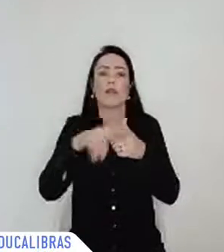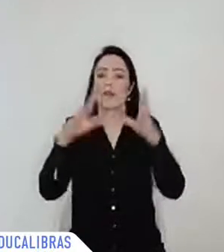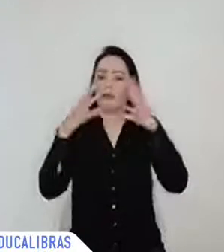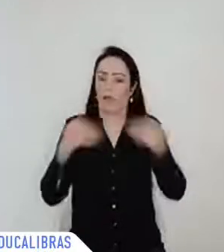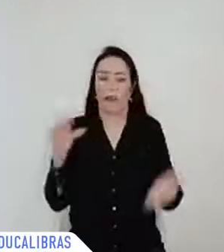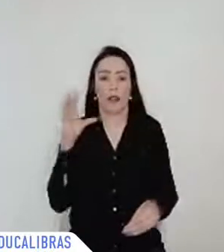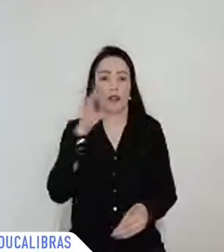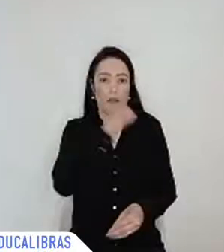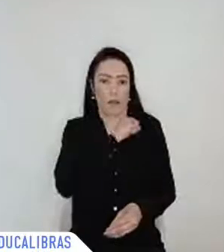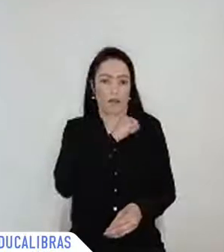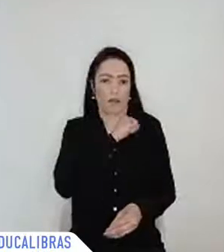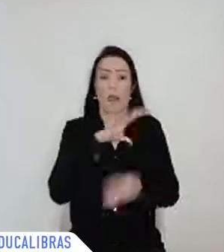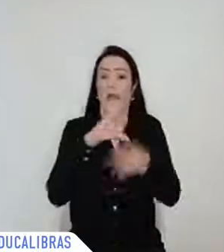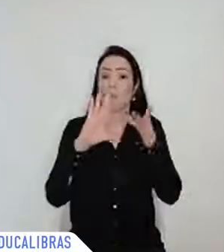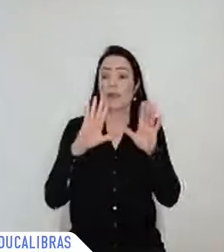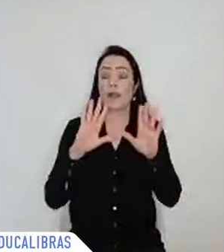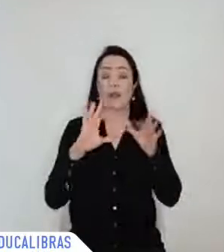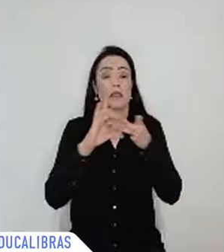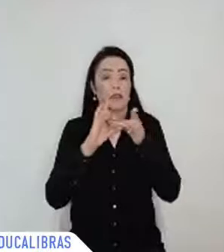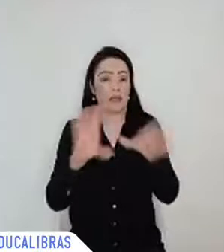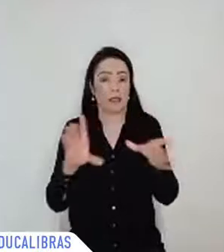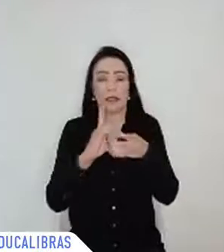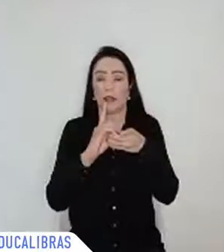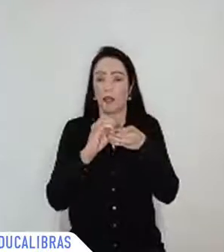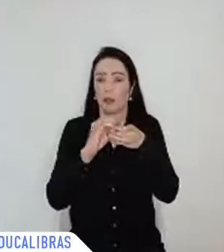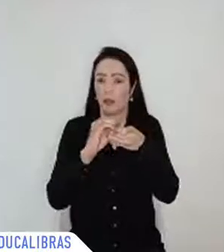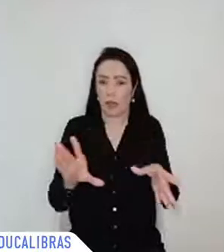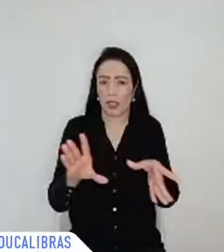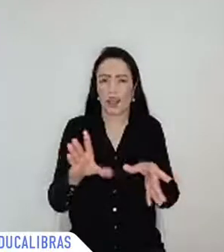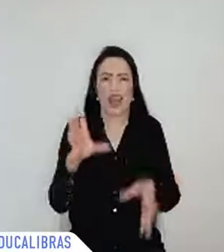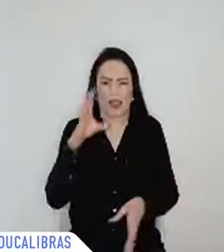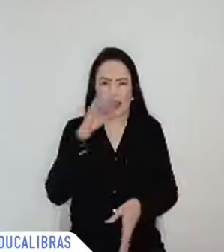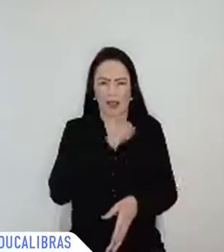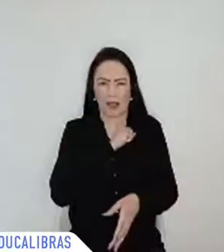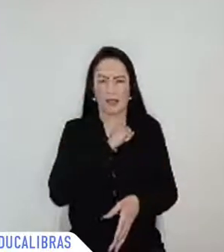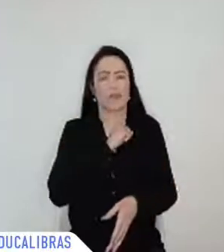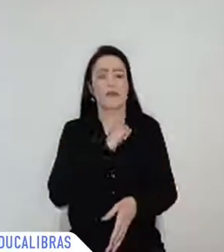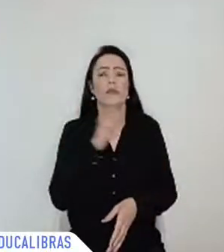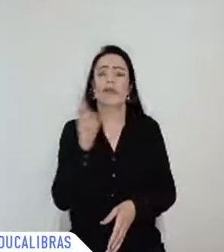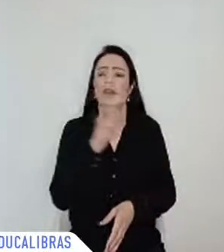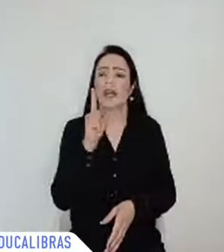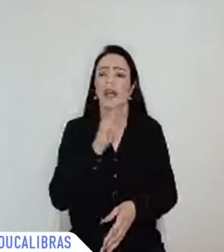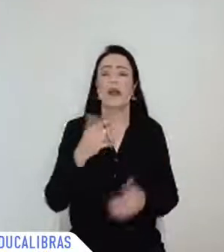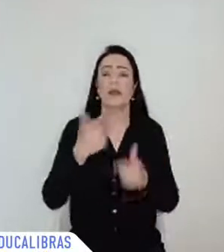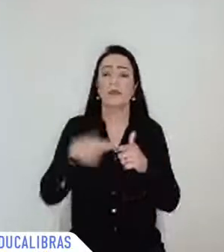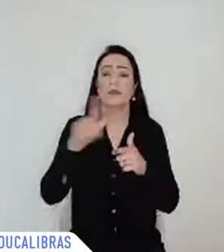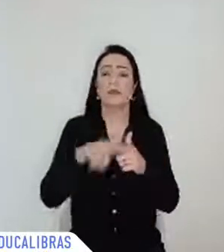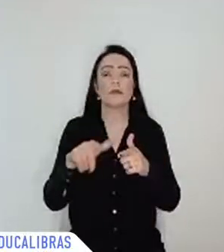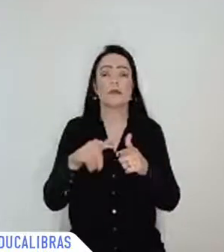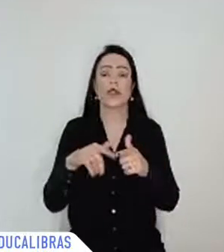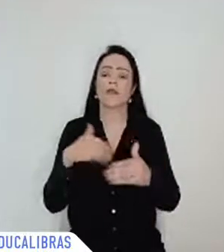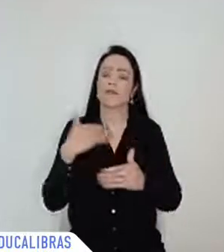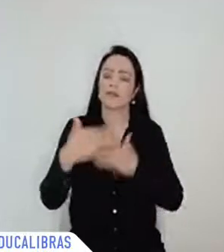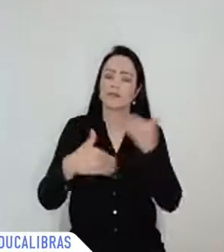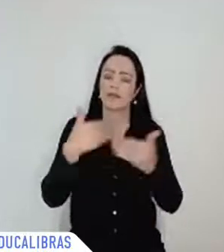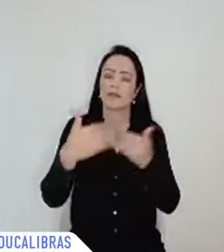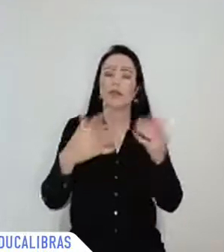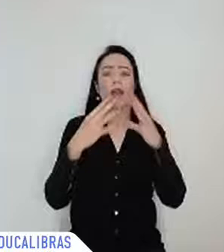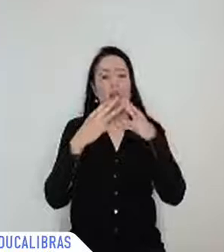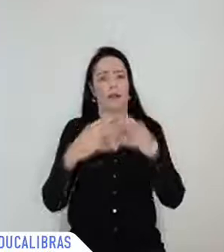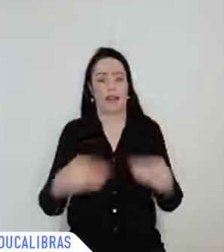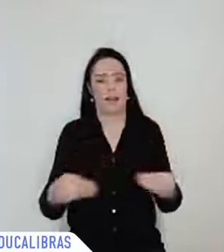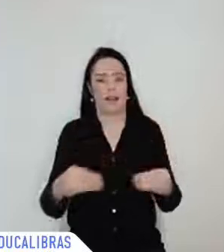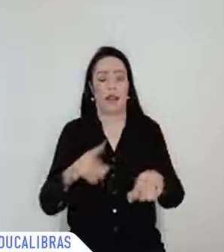and people want immediate solutions, and democracy is not immediate. It's quite the opposite. It takes